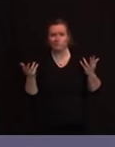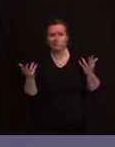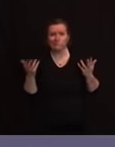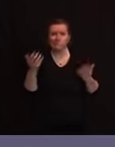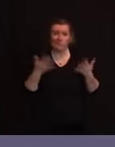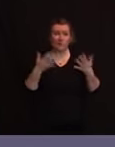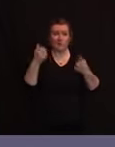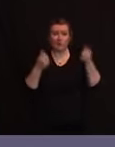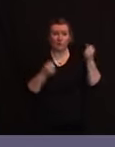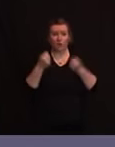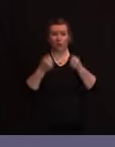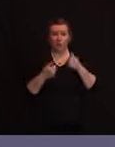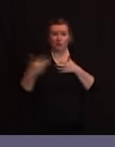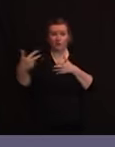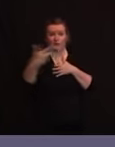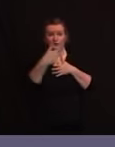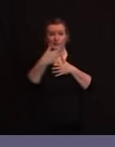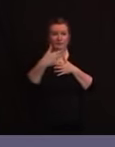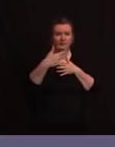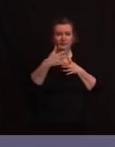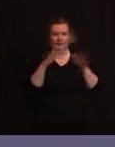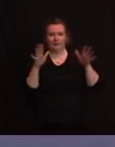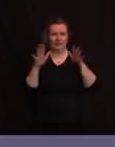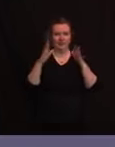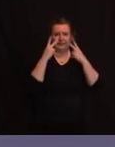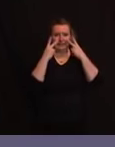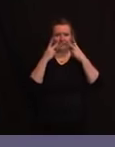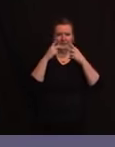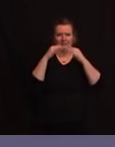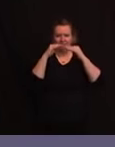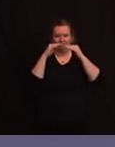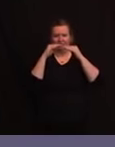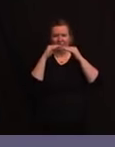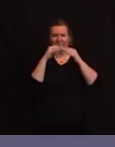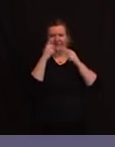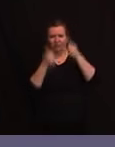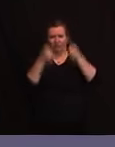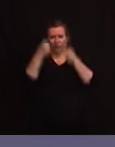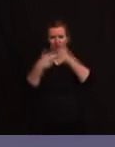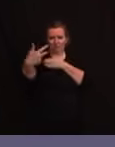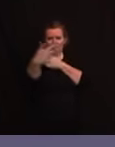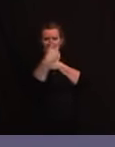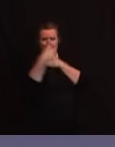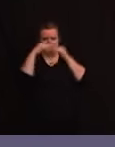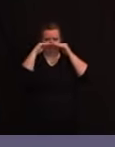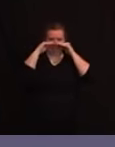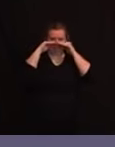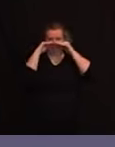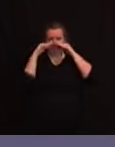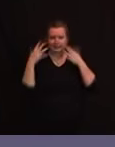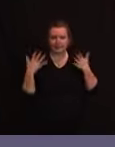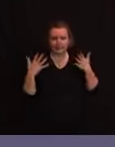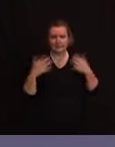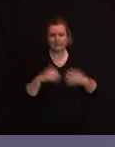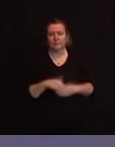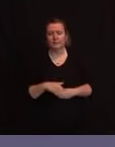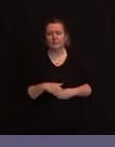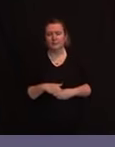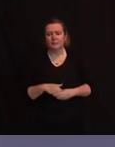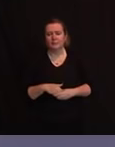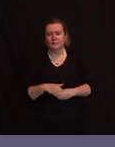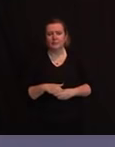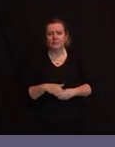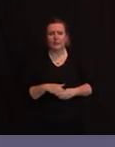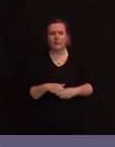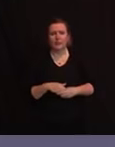around a corner. I don't know if you would agree or disagree with that. And you asked me about, I appreciate your asking. My family,